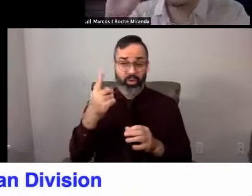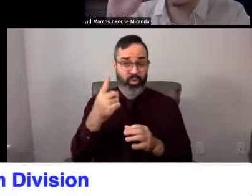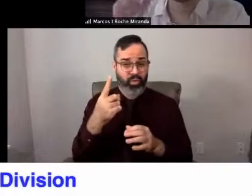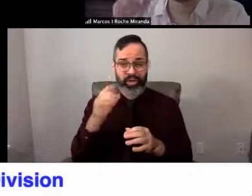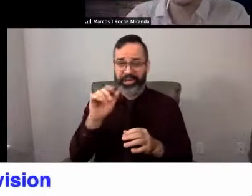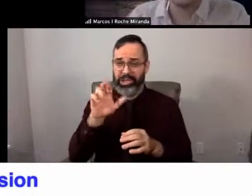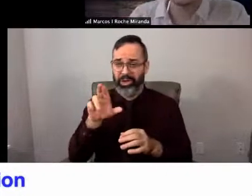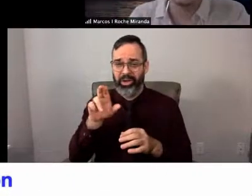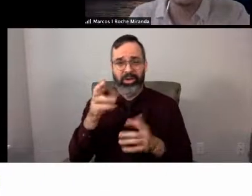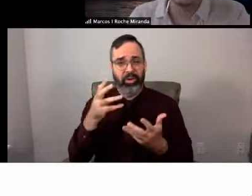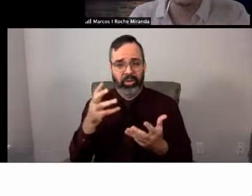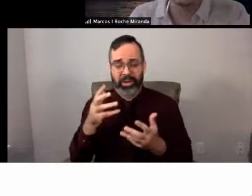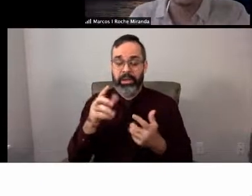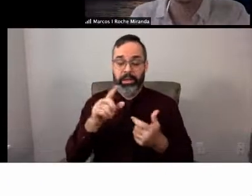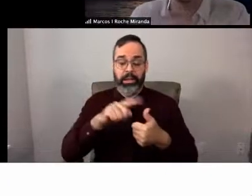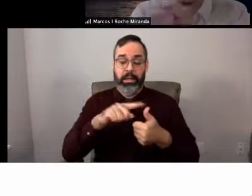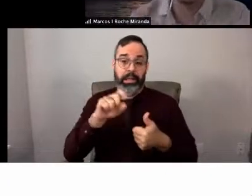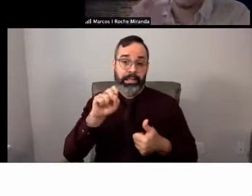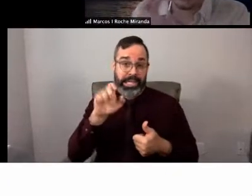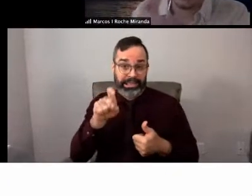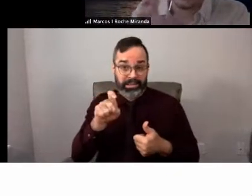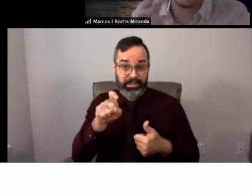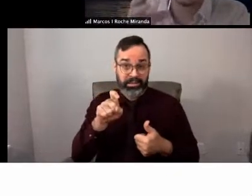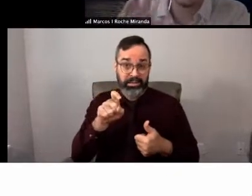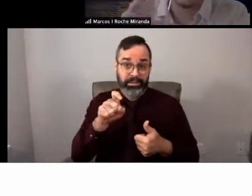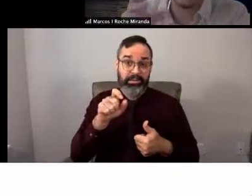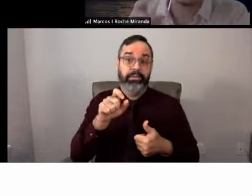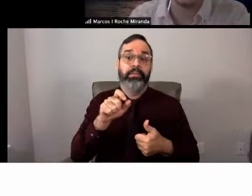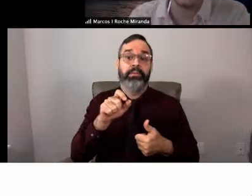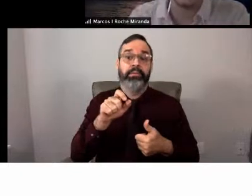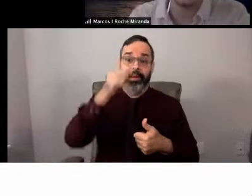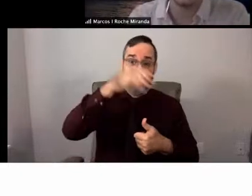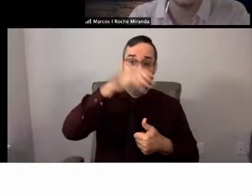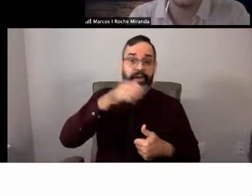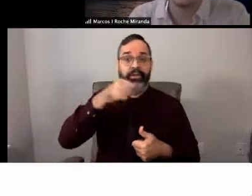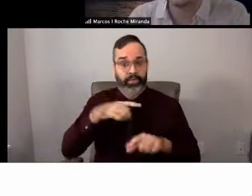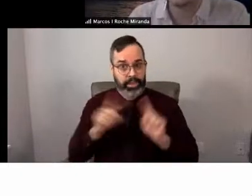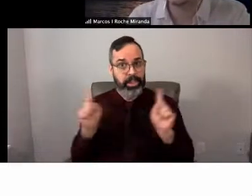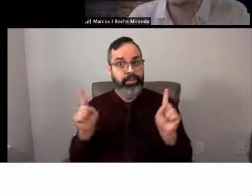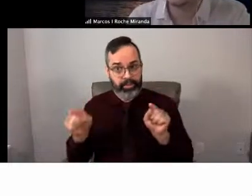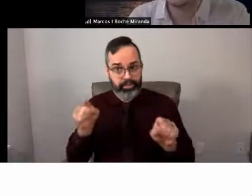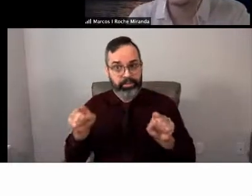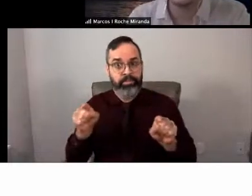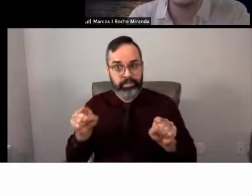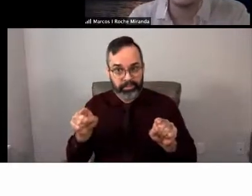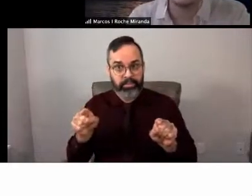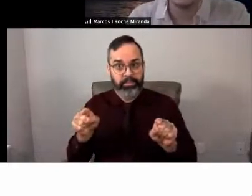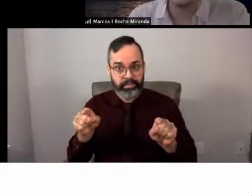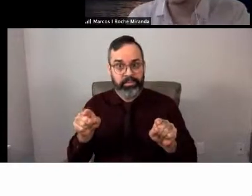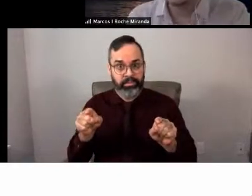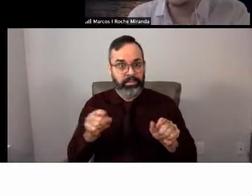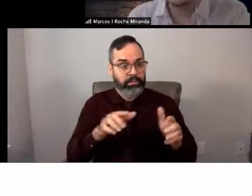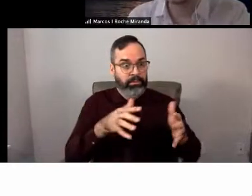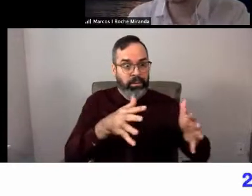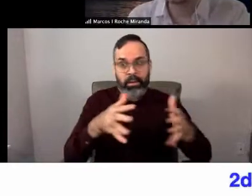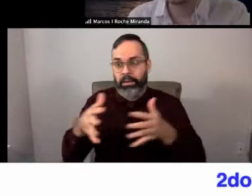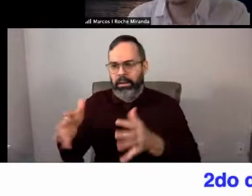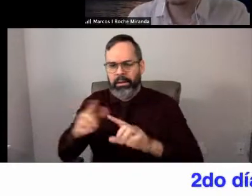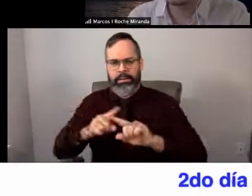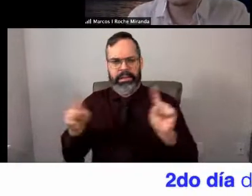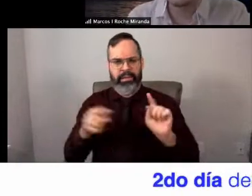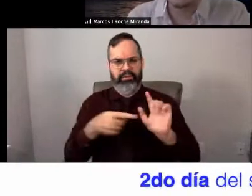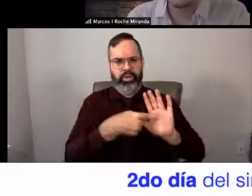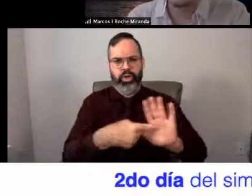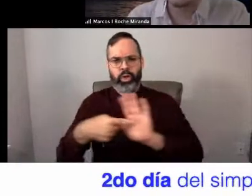were sex, when, there were differences between males and females in the representations of ataque de nervios, and the